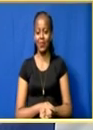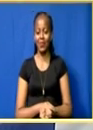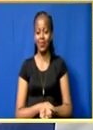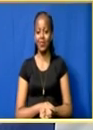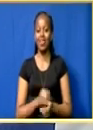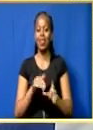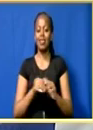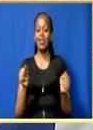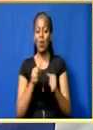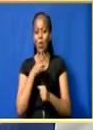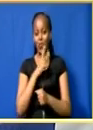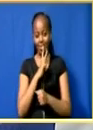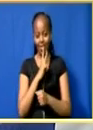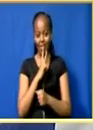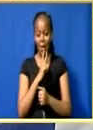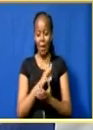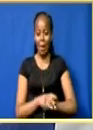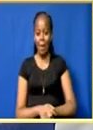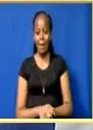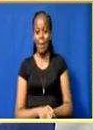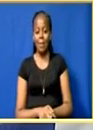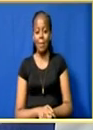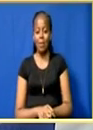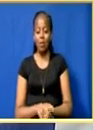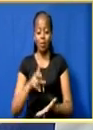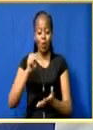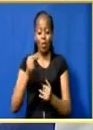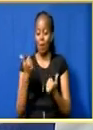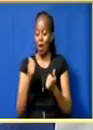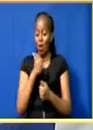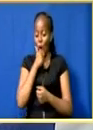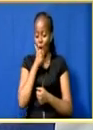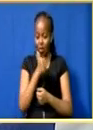in cold water. Now, I'm still going to use the tongs. They're probably still hot.